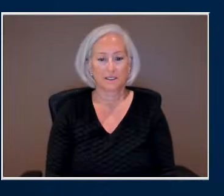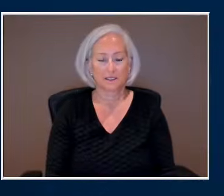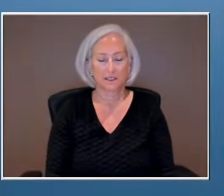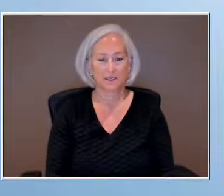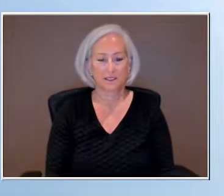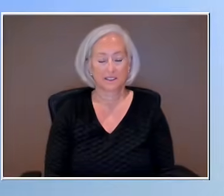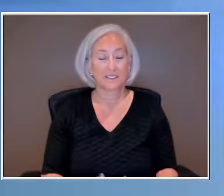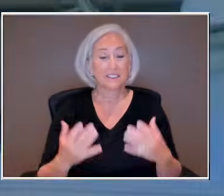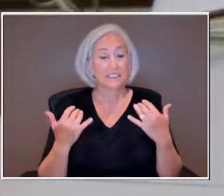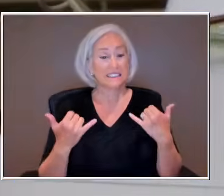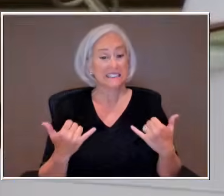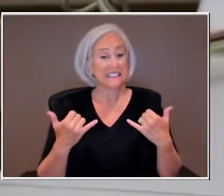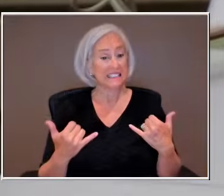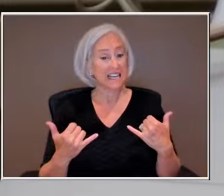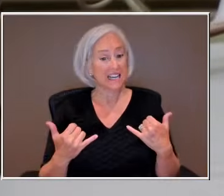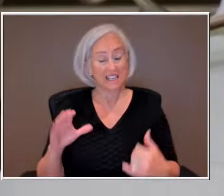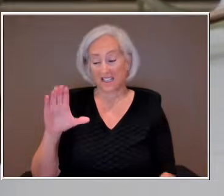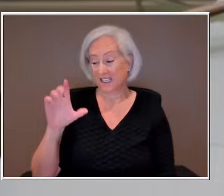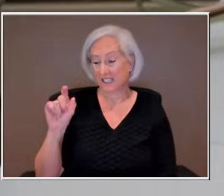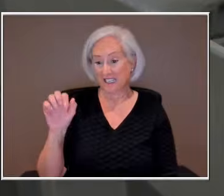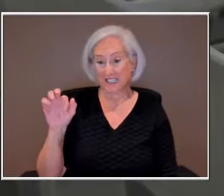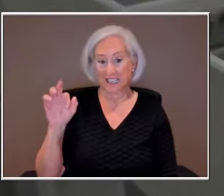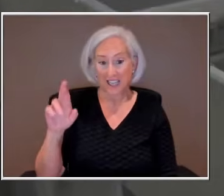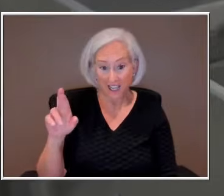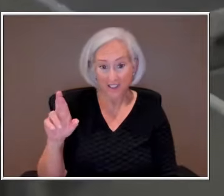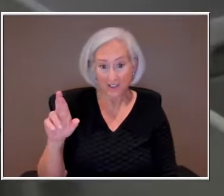Coming up, a cancer comeback story.